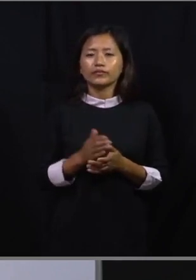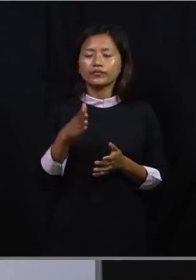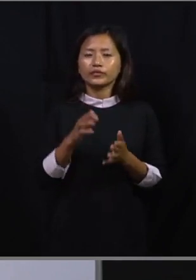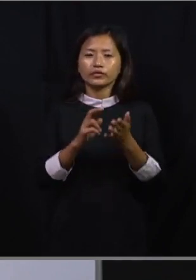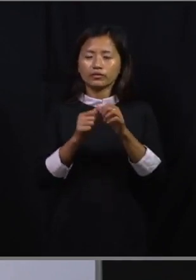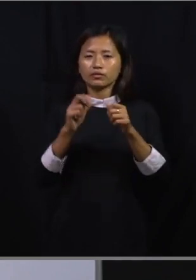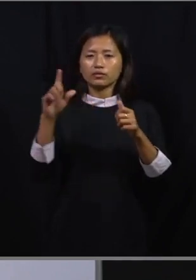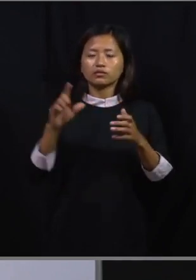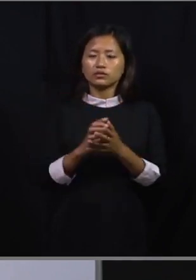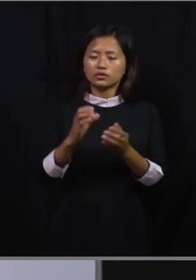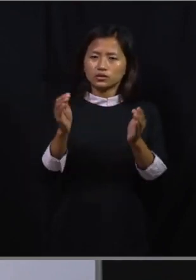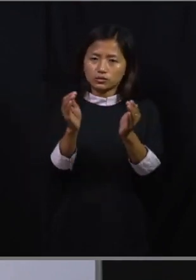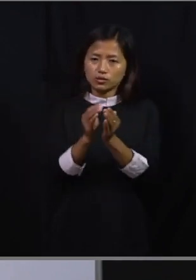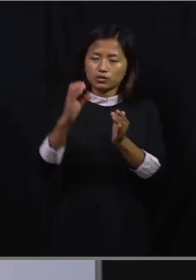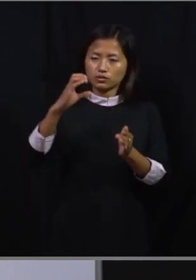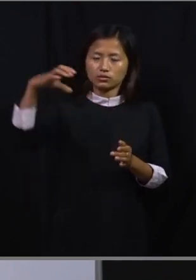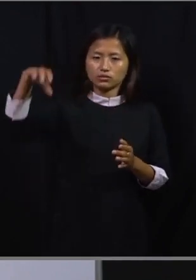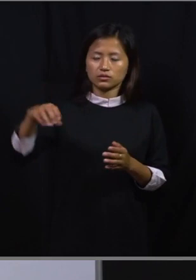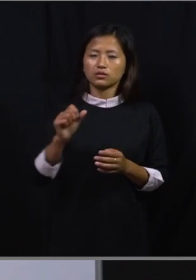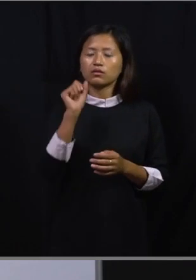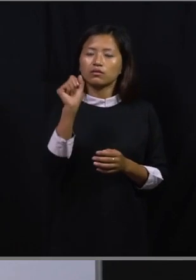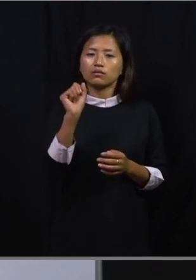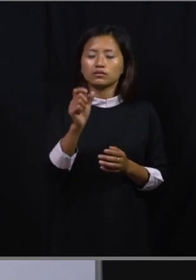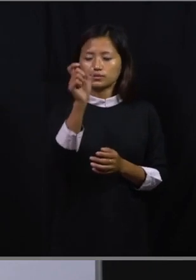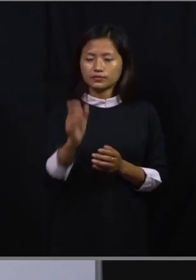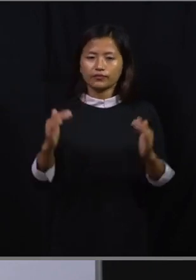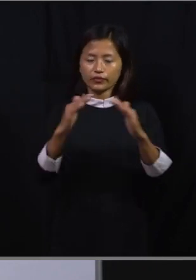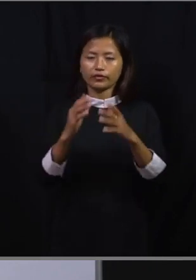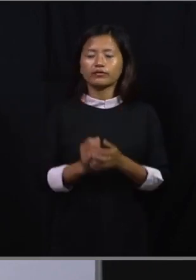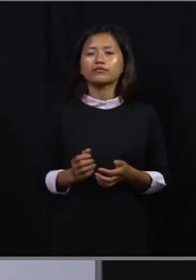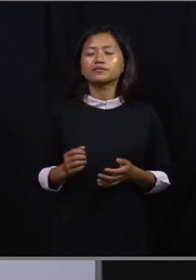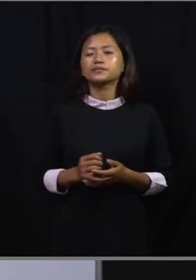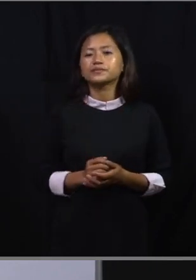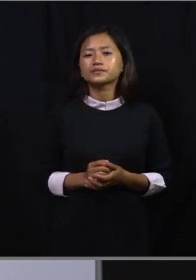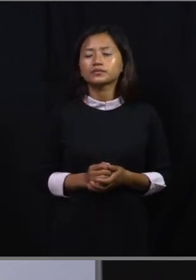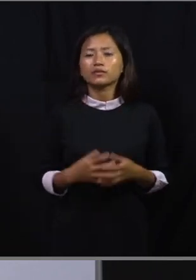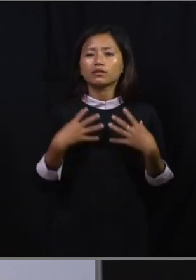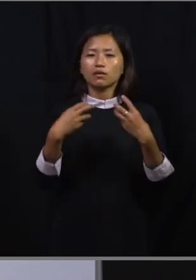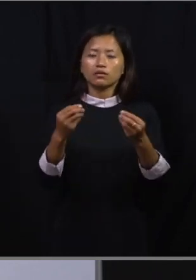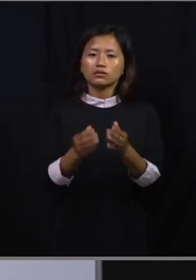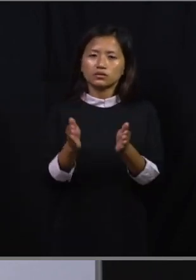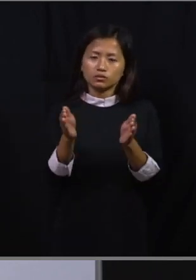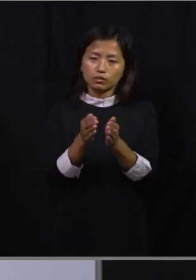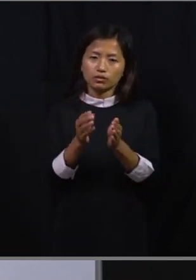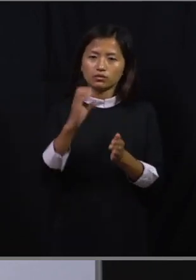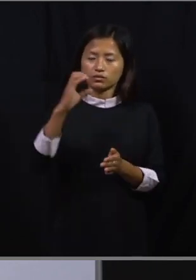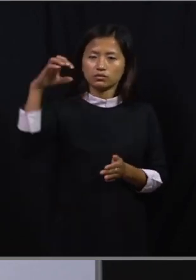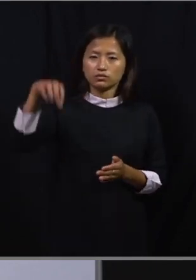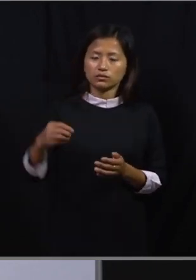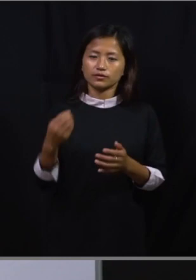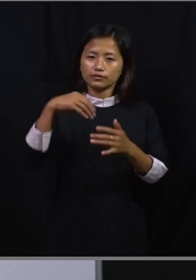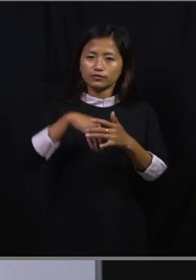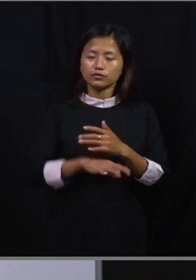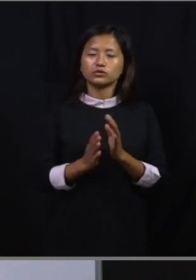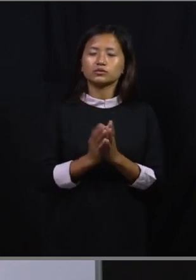the smaller countries should have an independency in framing this. All right, they don't want the smaller countries to be influenced